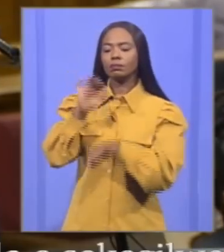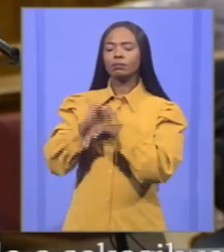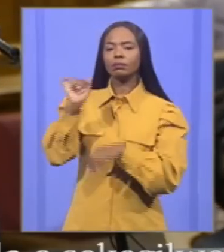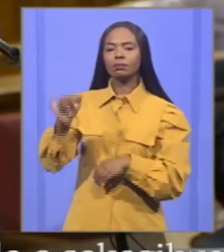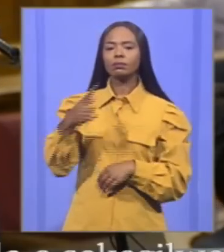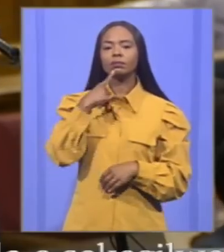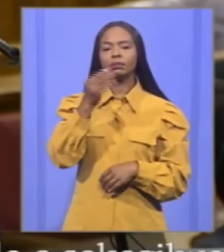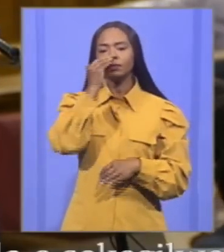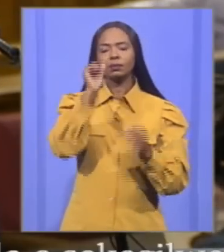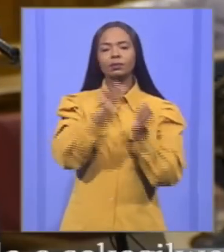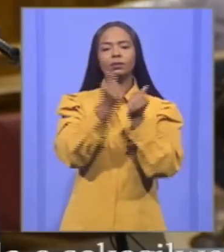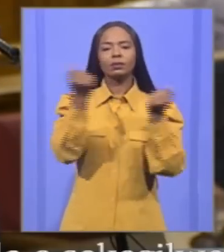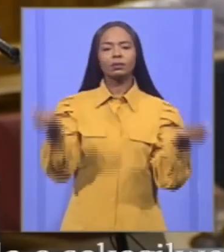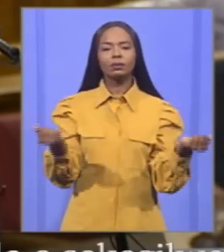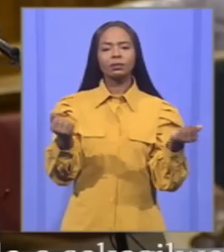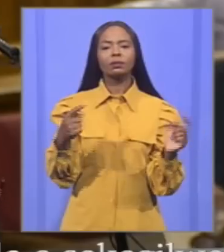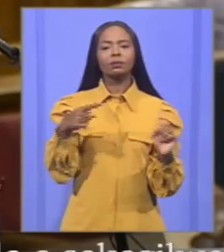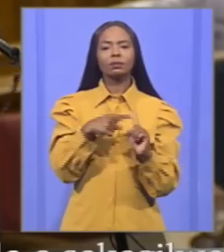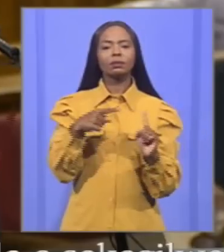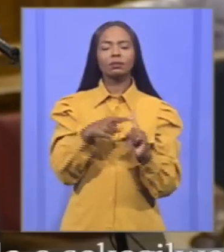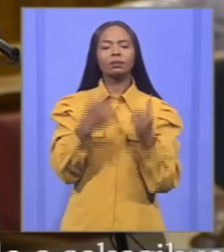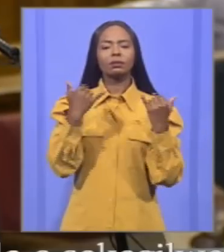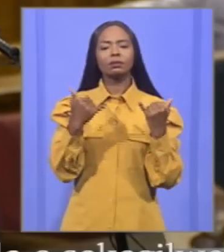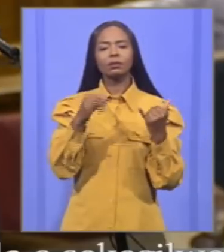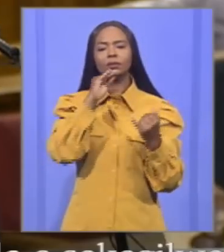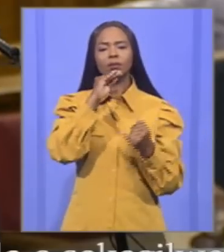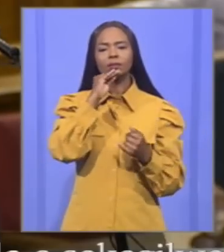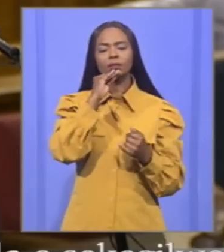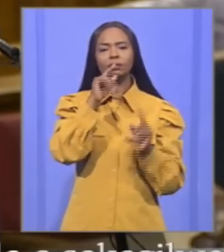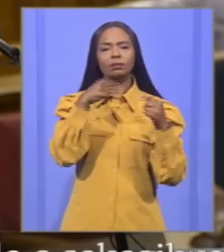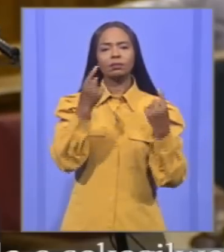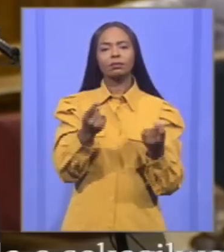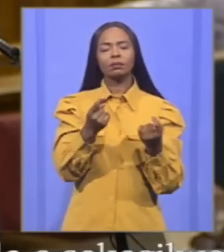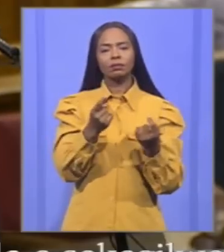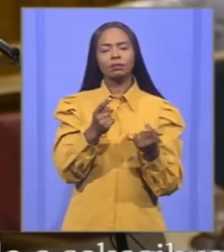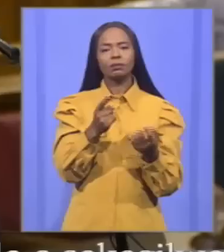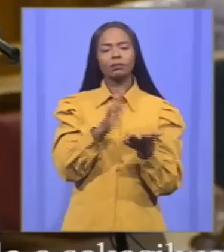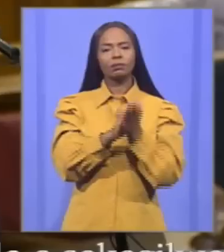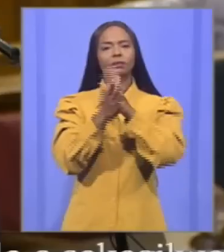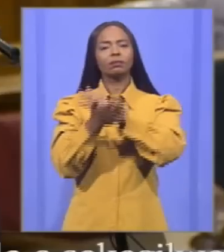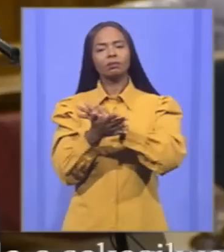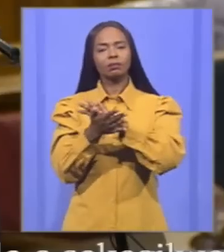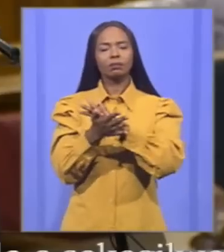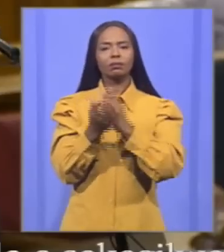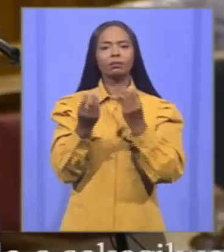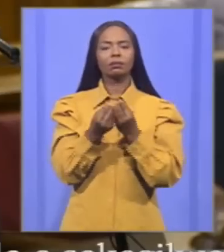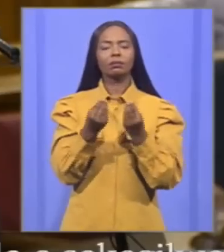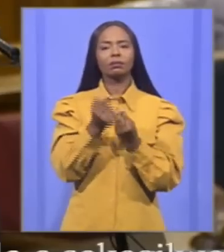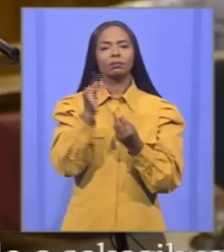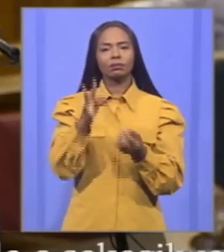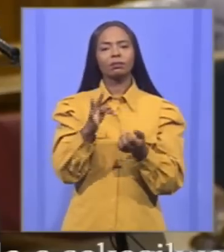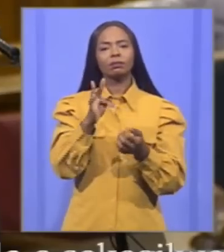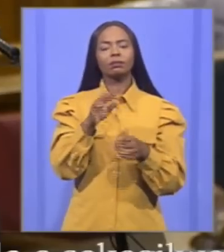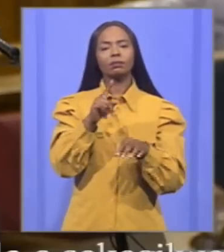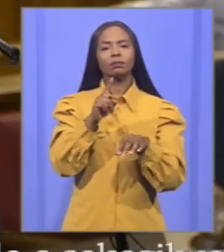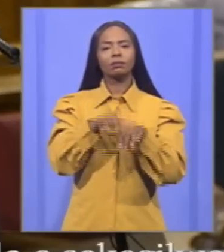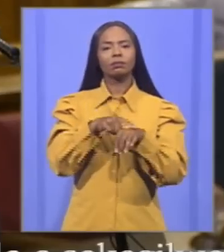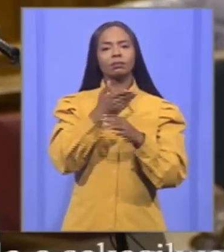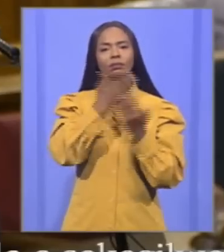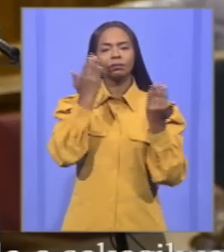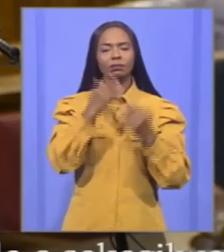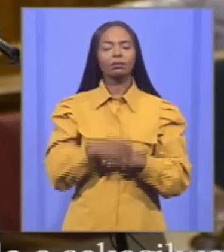the papers, well, she's got a damages claim, she's got an alternative remedy. Well, His Lordship,